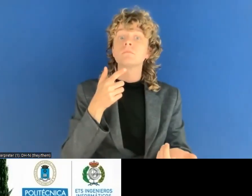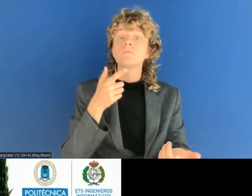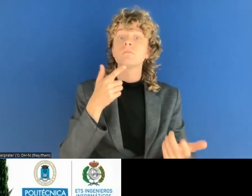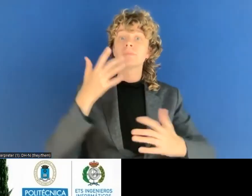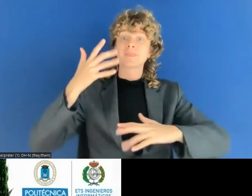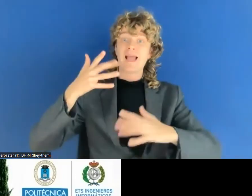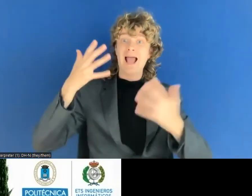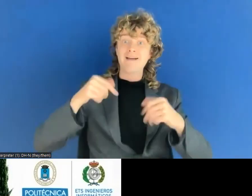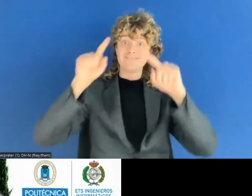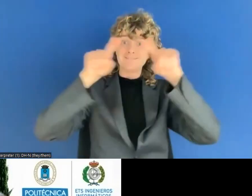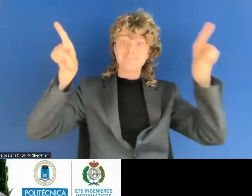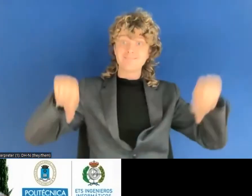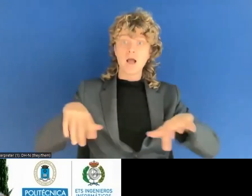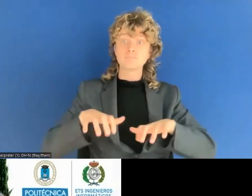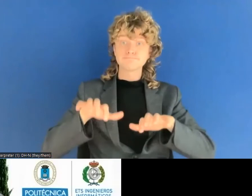of accessibility features.